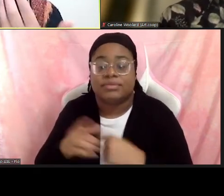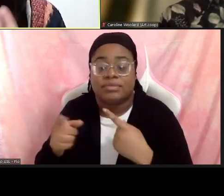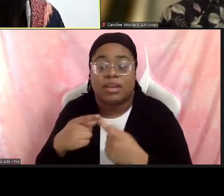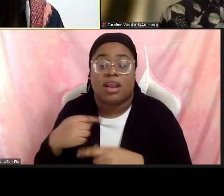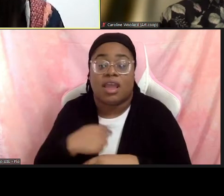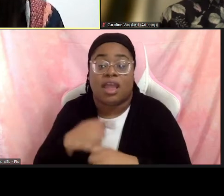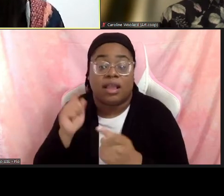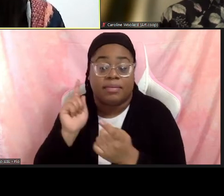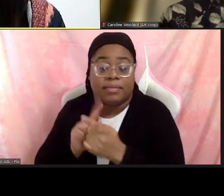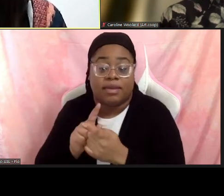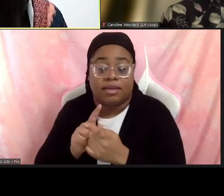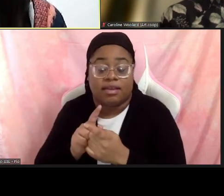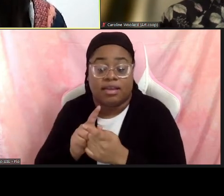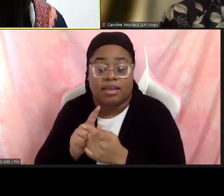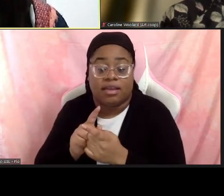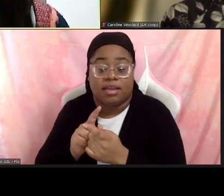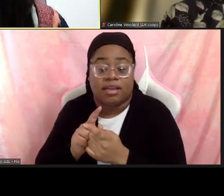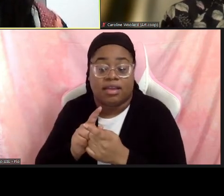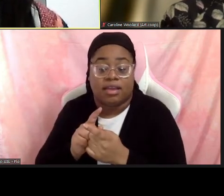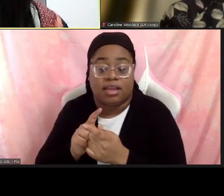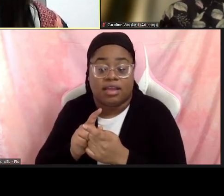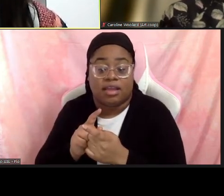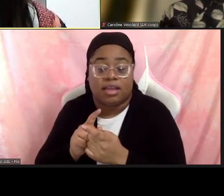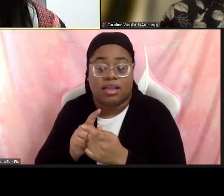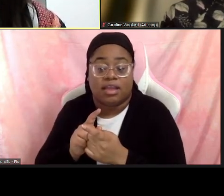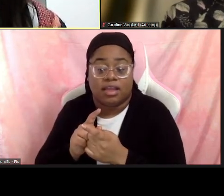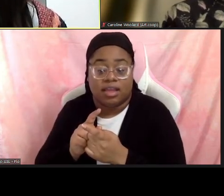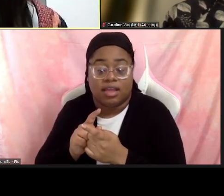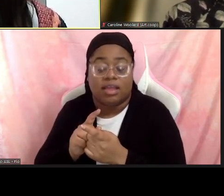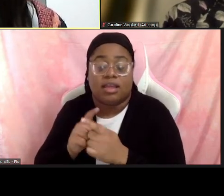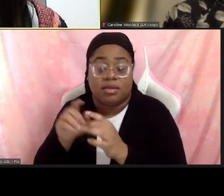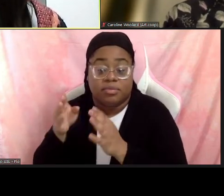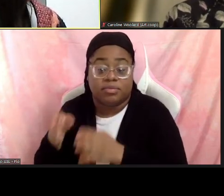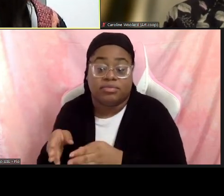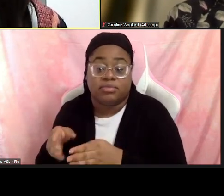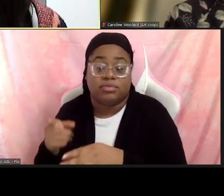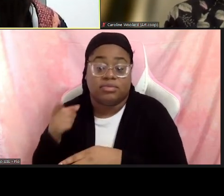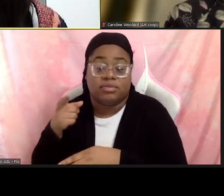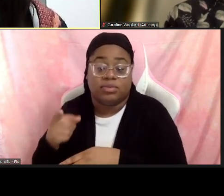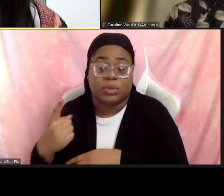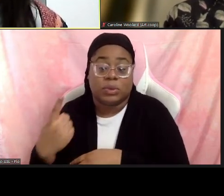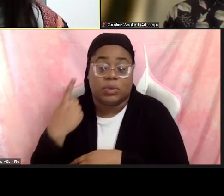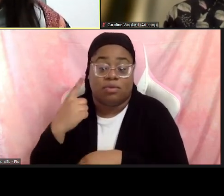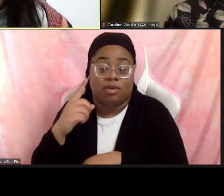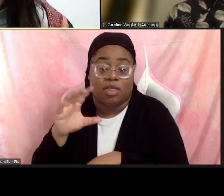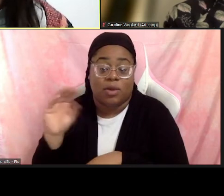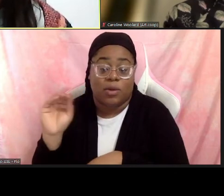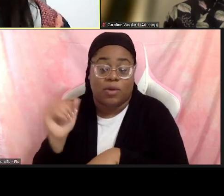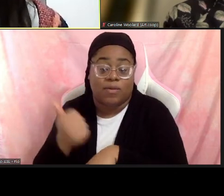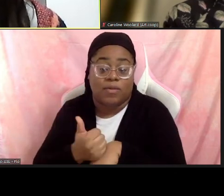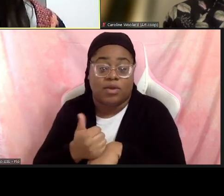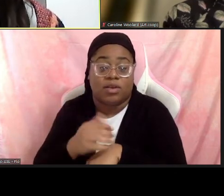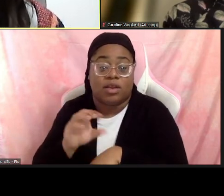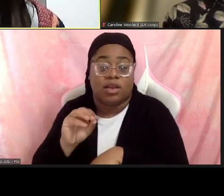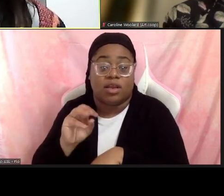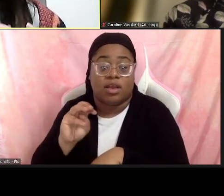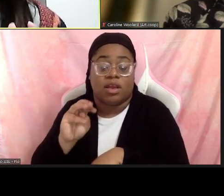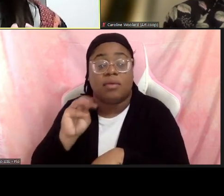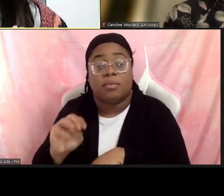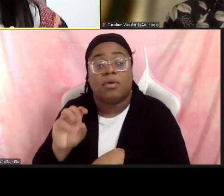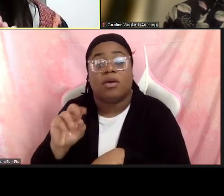And when I met José María Luzarraga, that he was one of the co-founders of Mondragon Team Academy, that